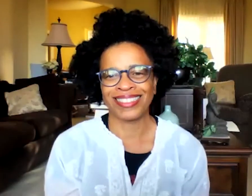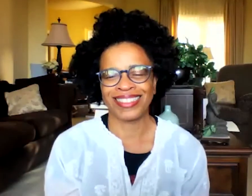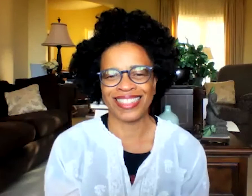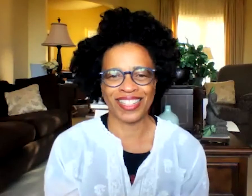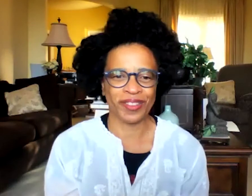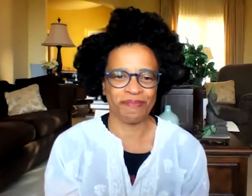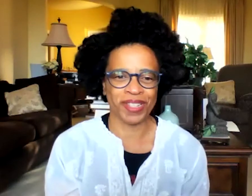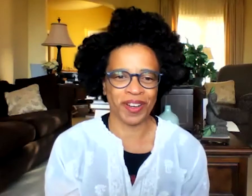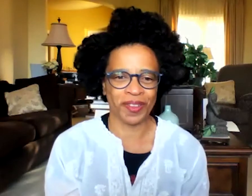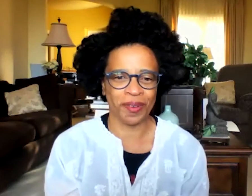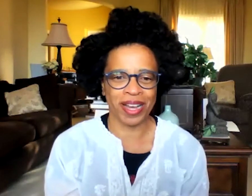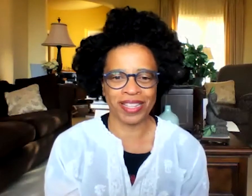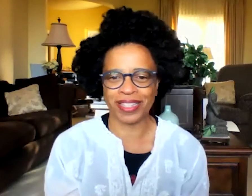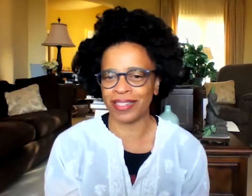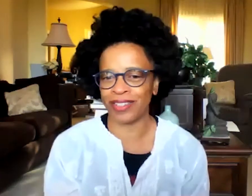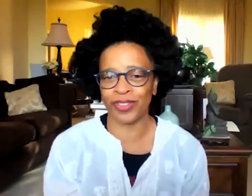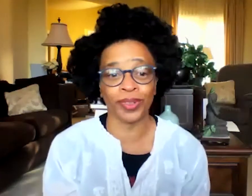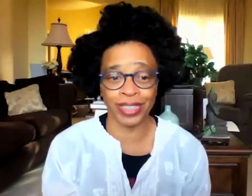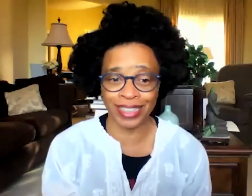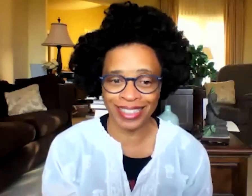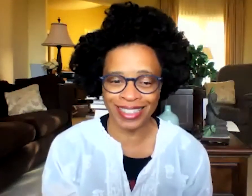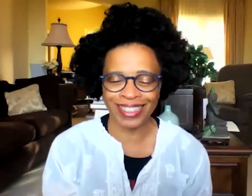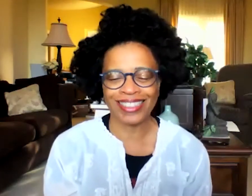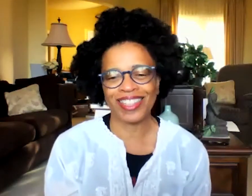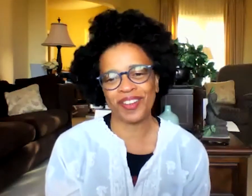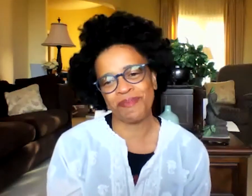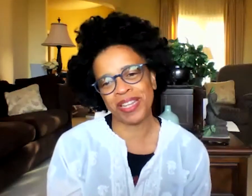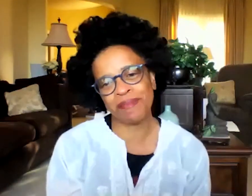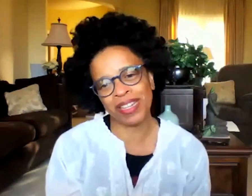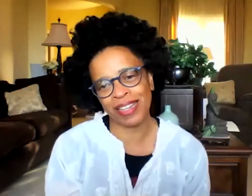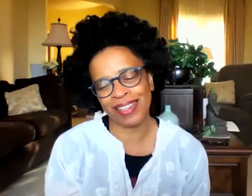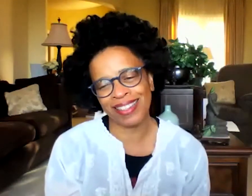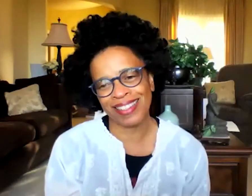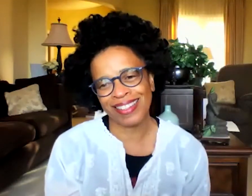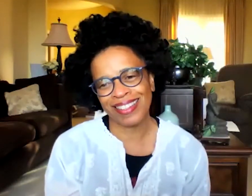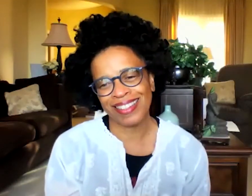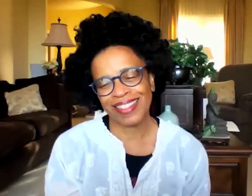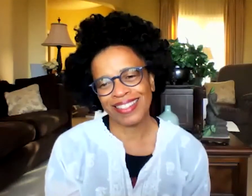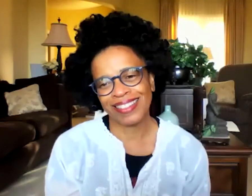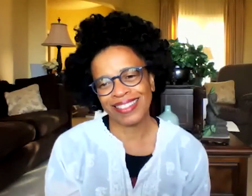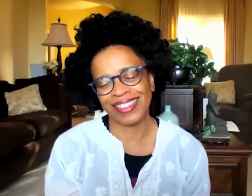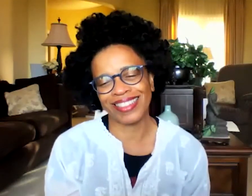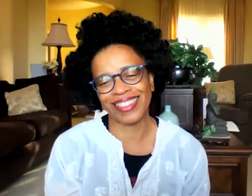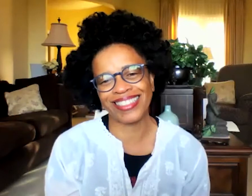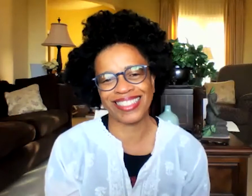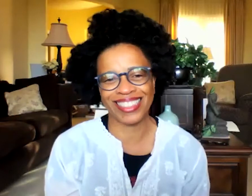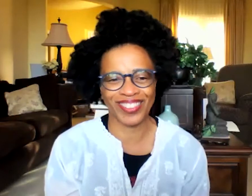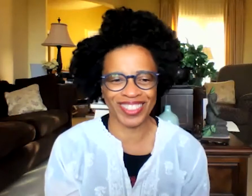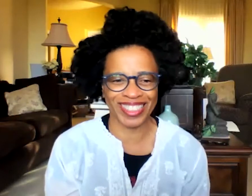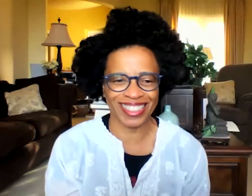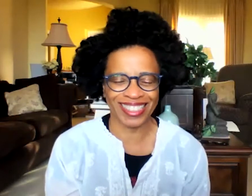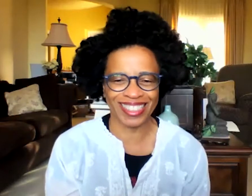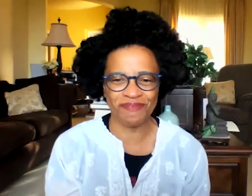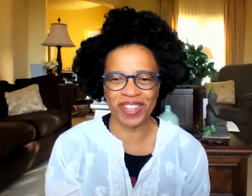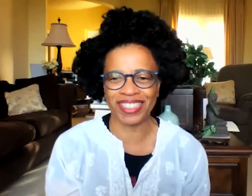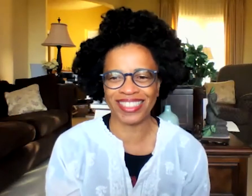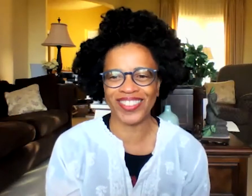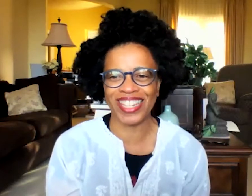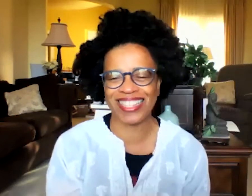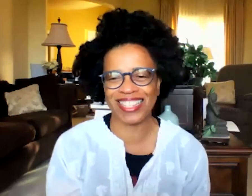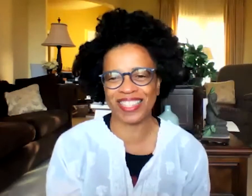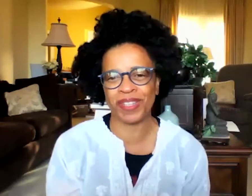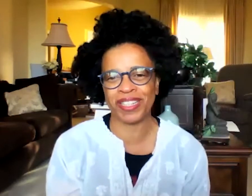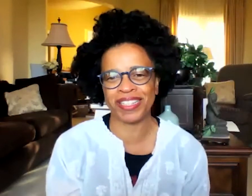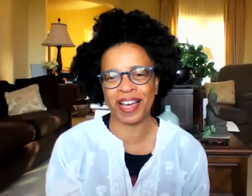when things could be otherwise, and surely there are many, many, at least equally